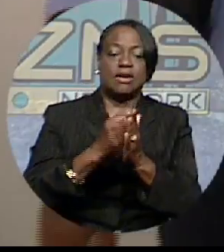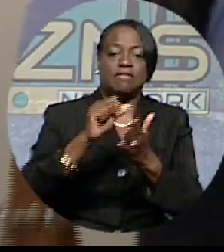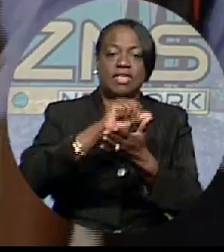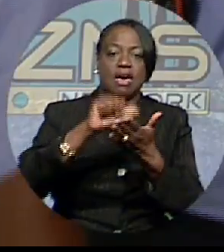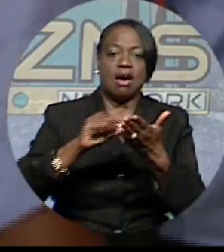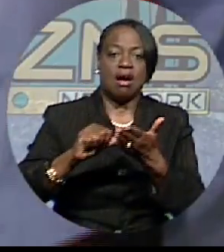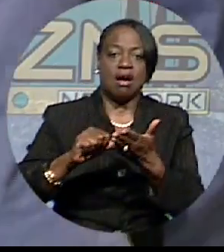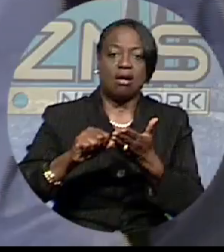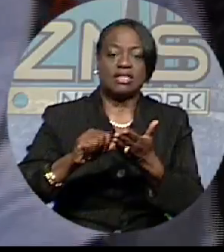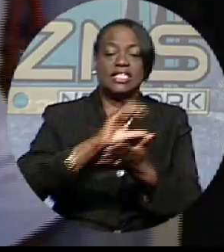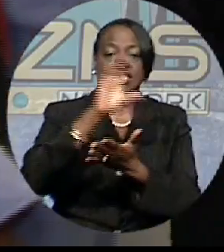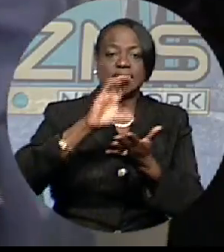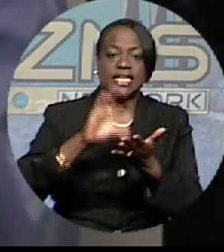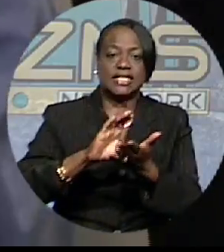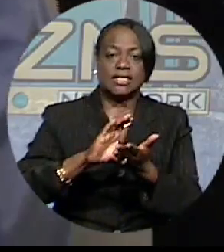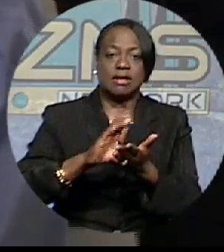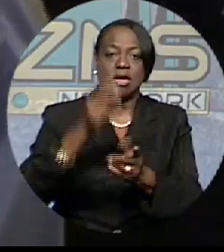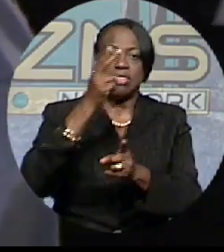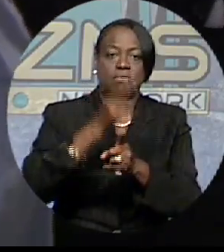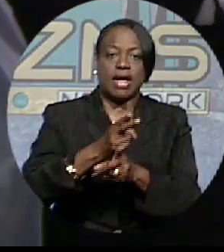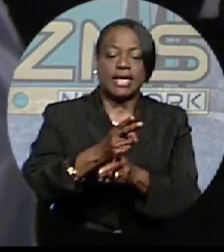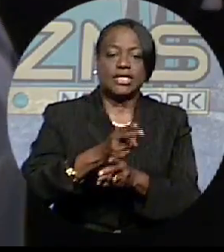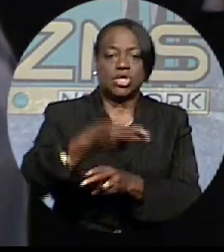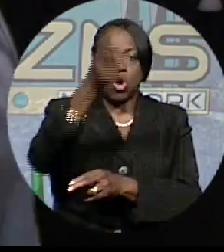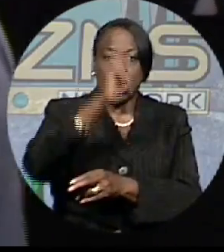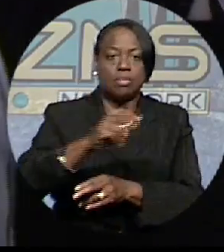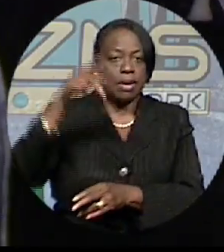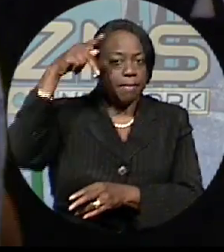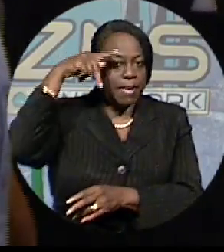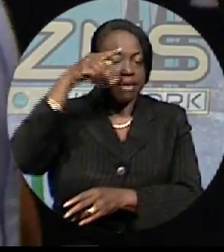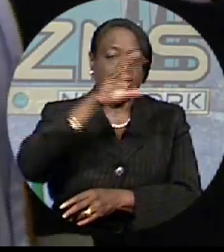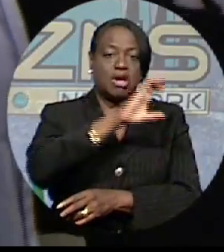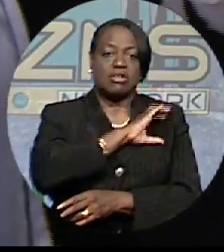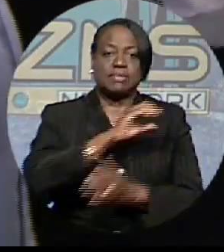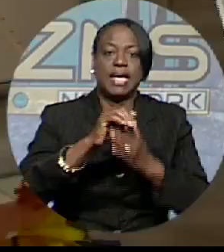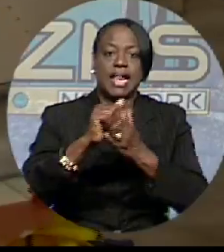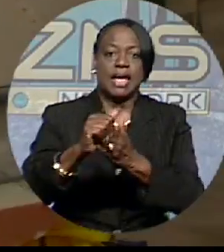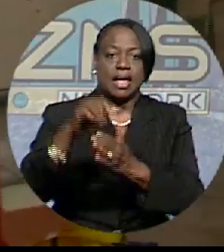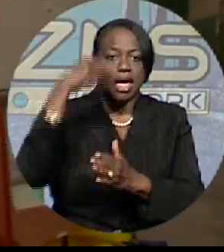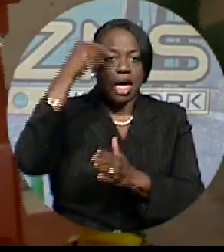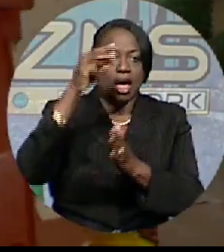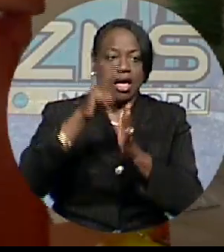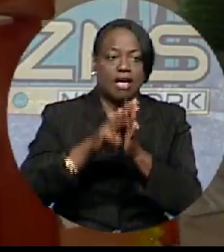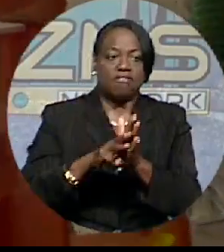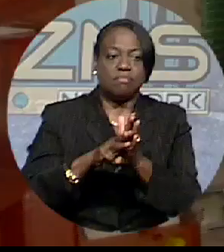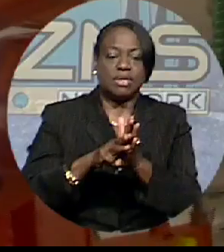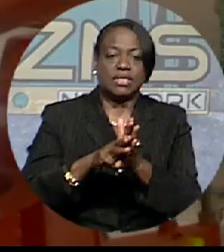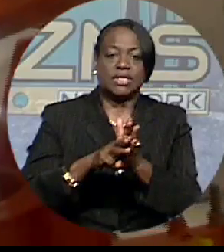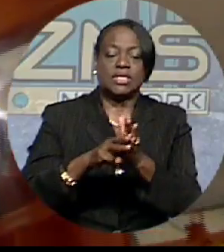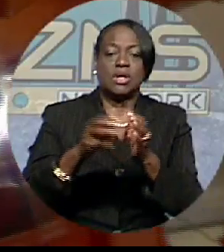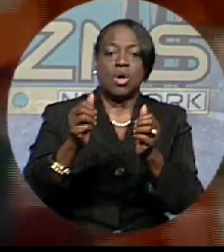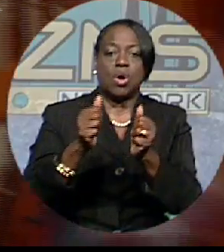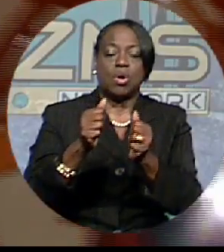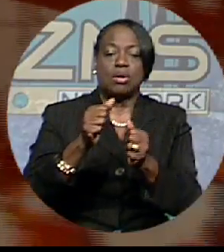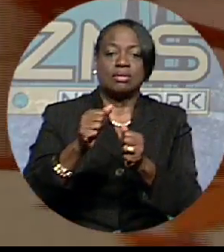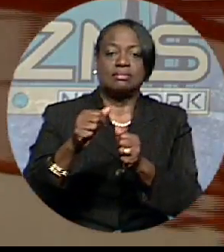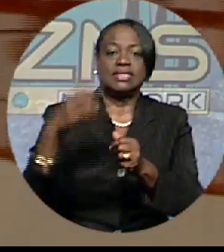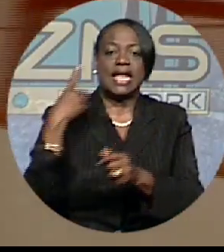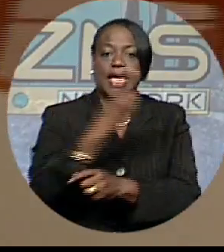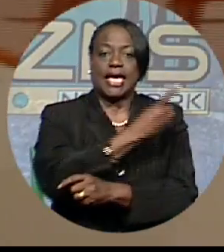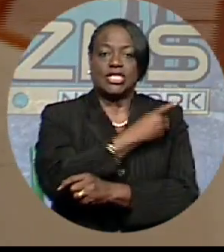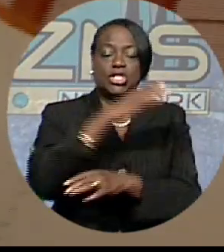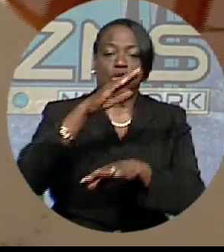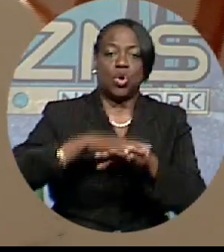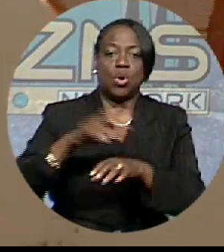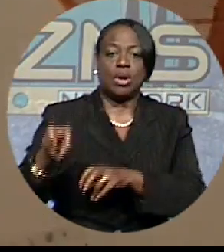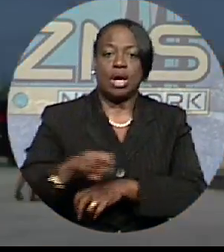leader, the Prime Minister, the Right Honorable Perry Christie, leading a government delegation on a tour to view firsthand the significant advancement